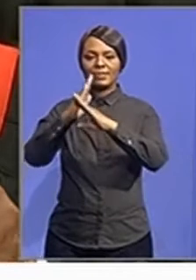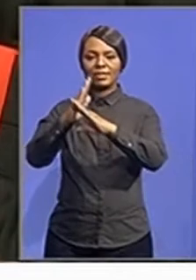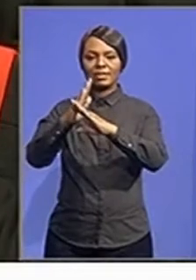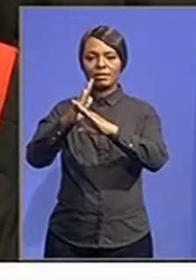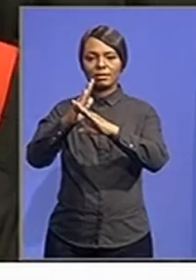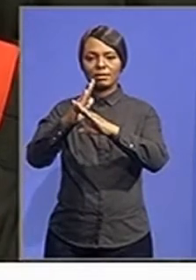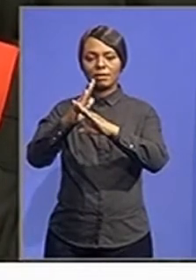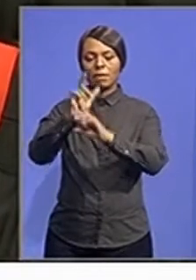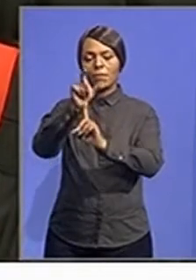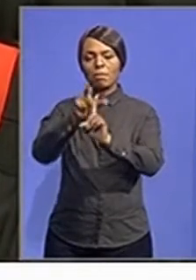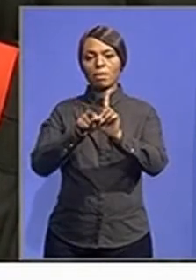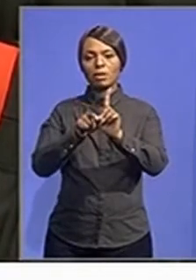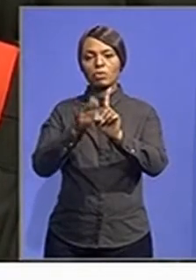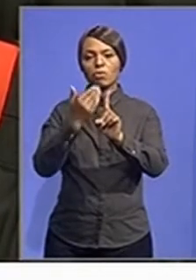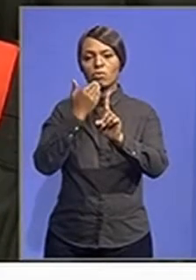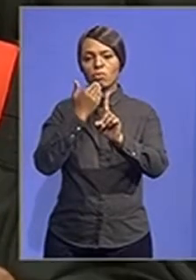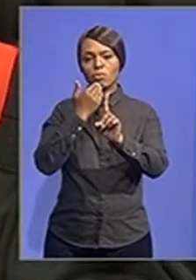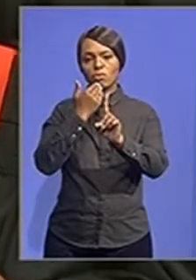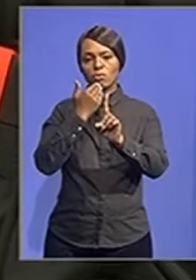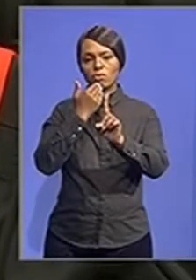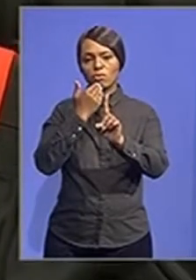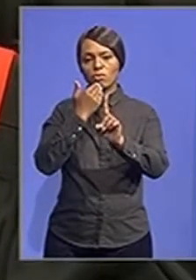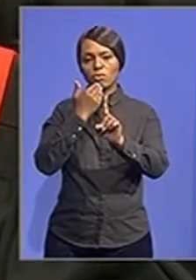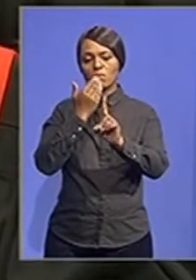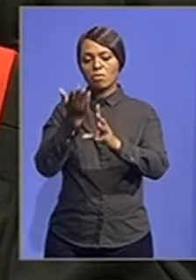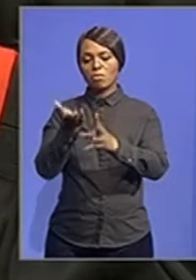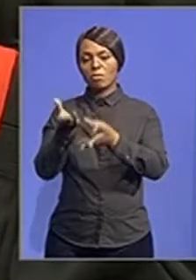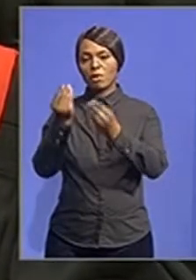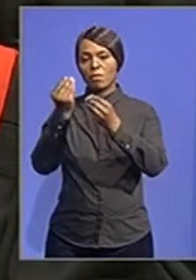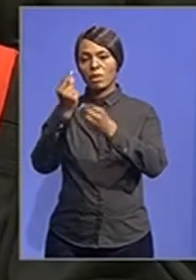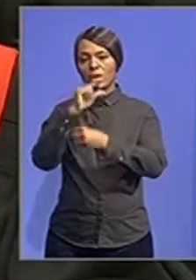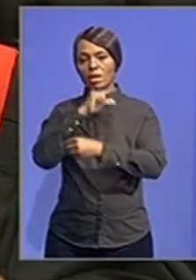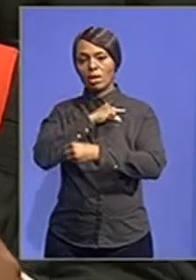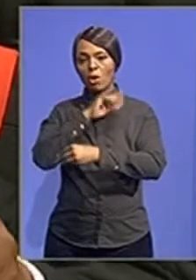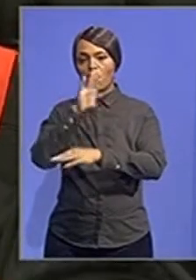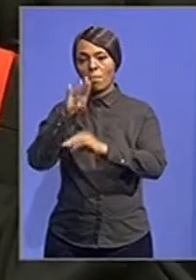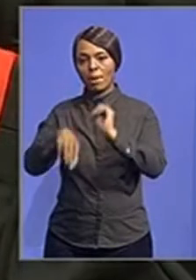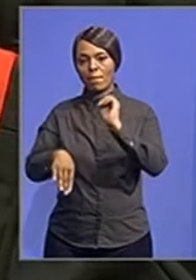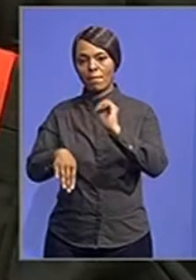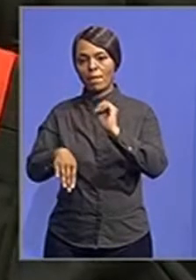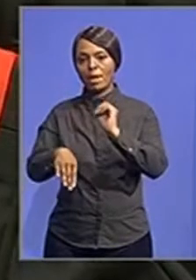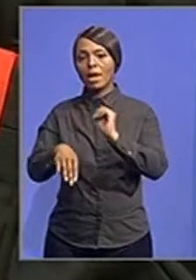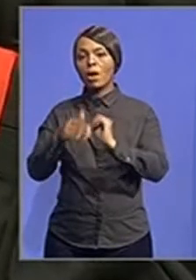the person who was supposed to be charged is Tebogo.